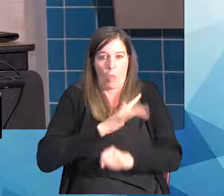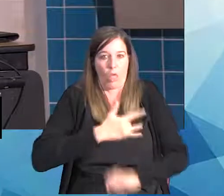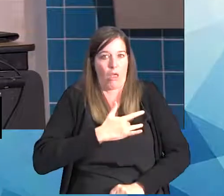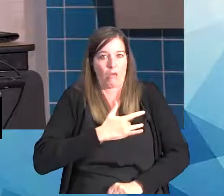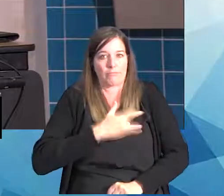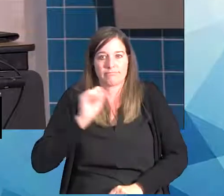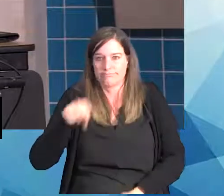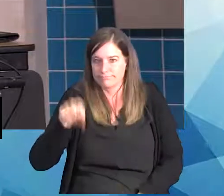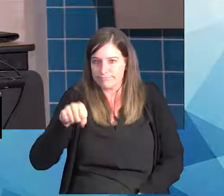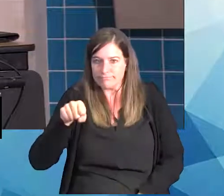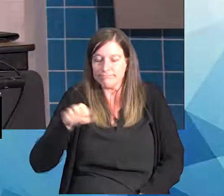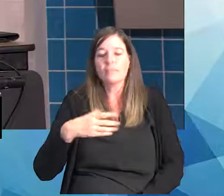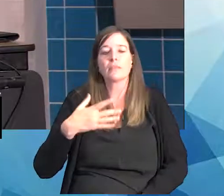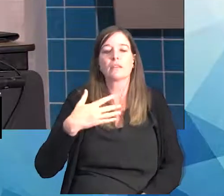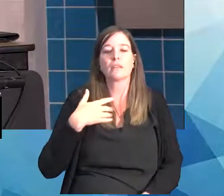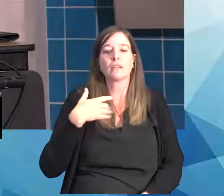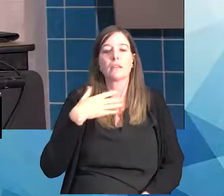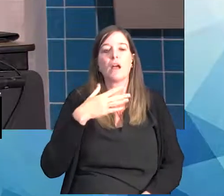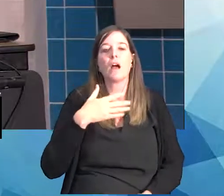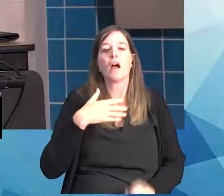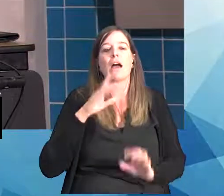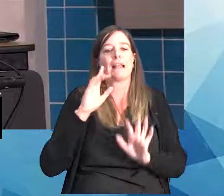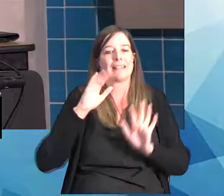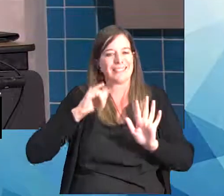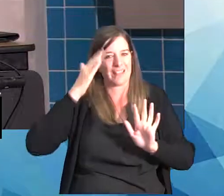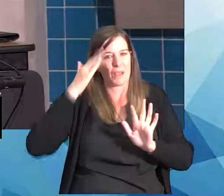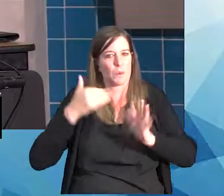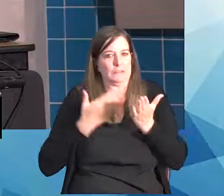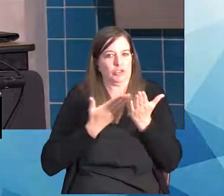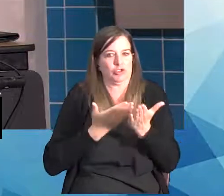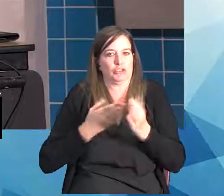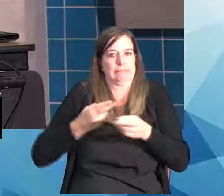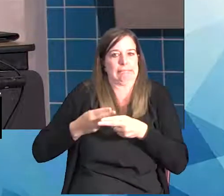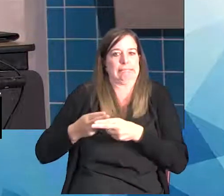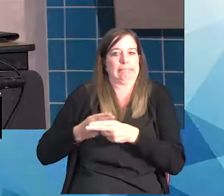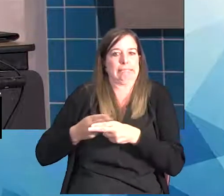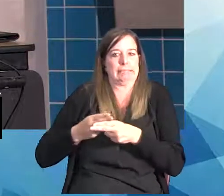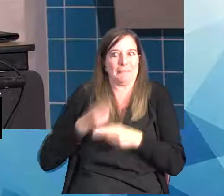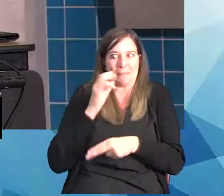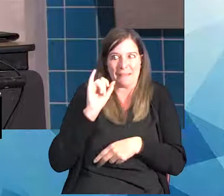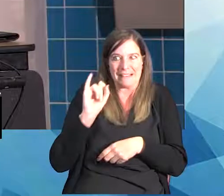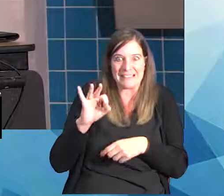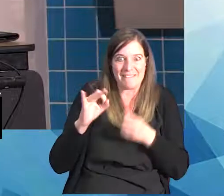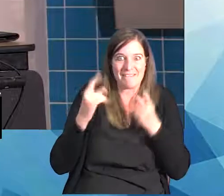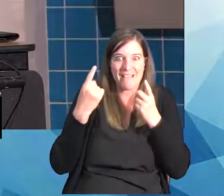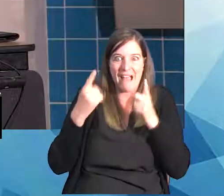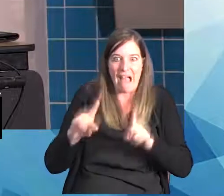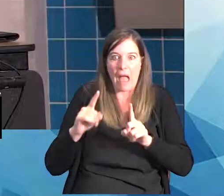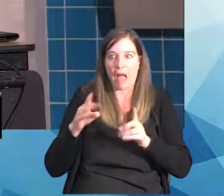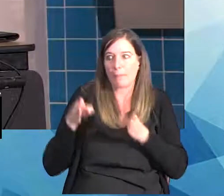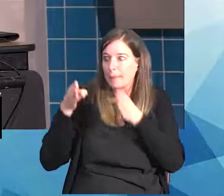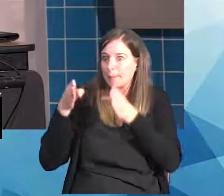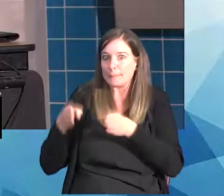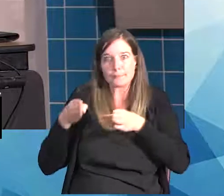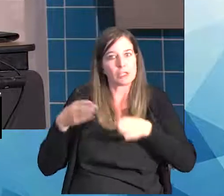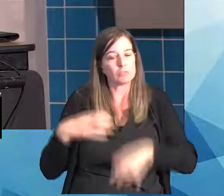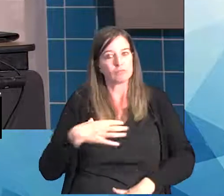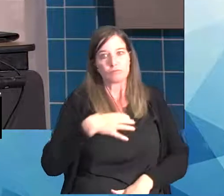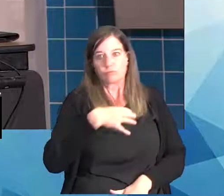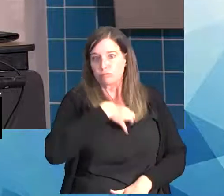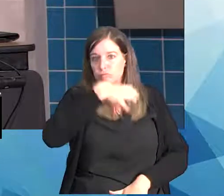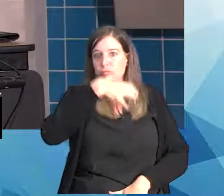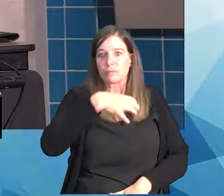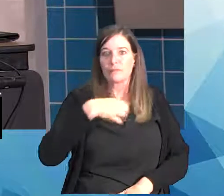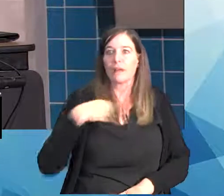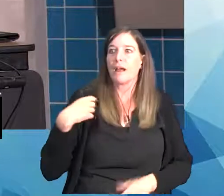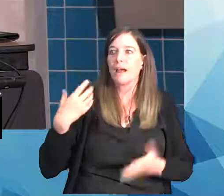in the case of a complaint coming up until we are able to define this position and fill that need